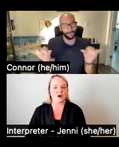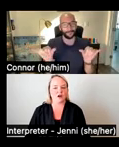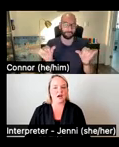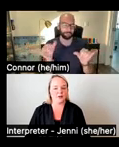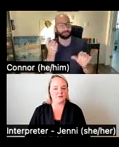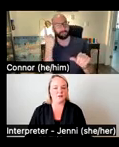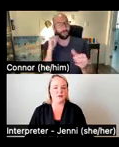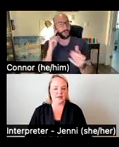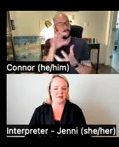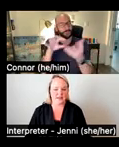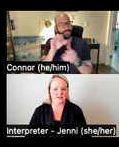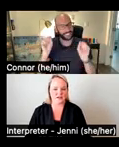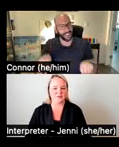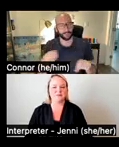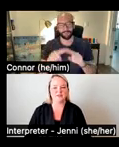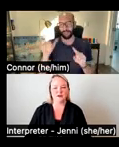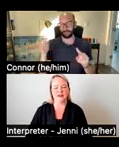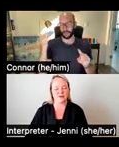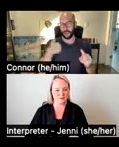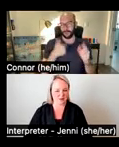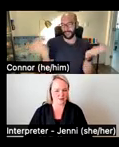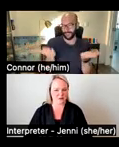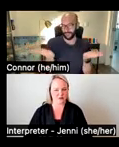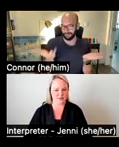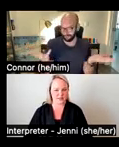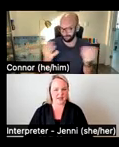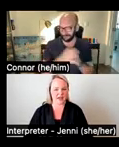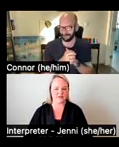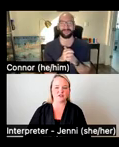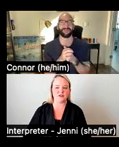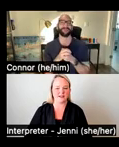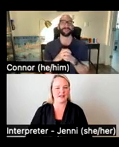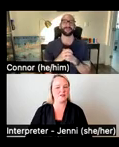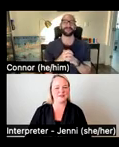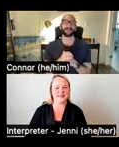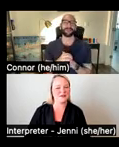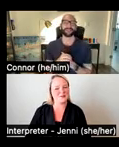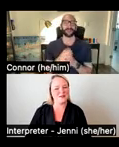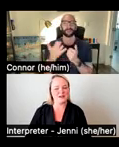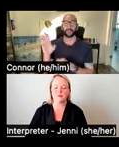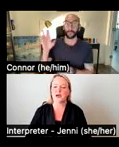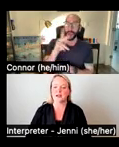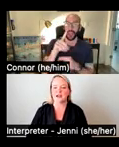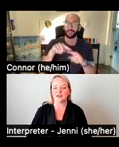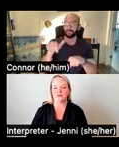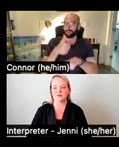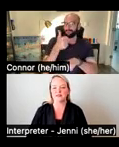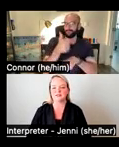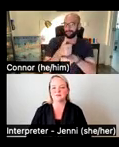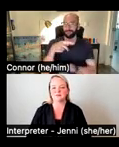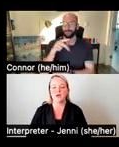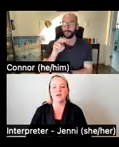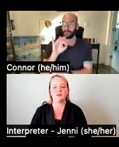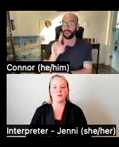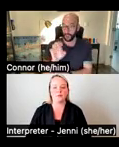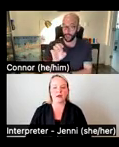emails are coming from Creative Connector. So I know it can be a little bit confusing having the 2 different accounts, but that's why I'm here to help guide you through